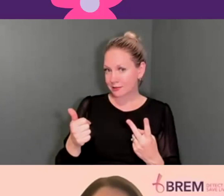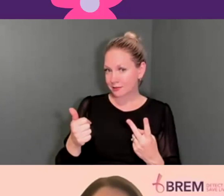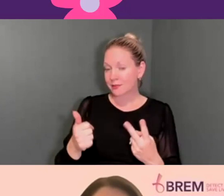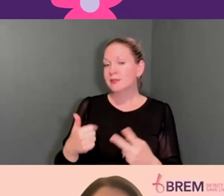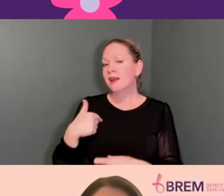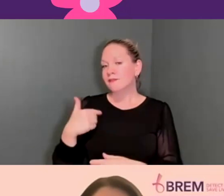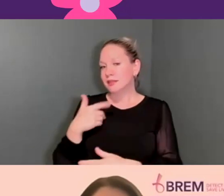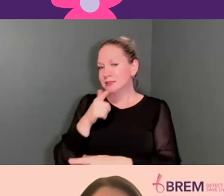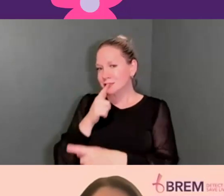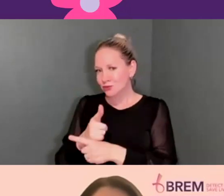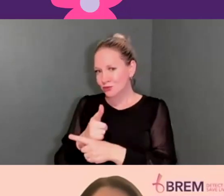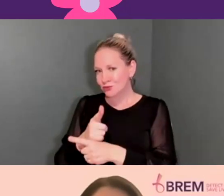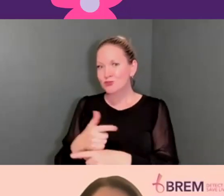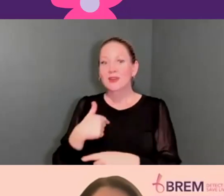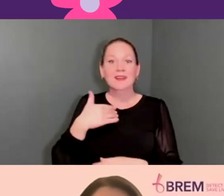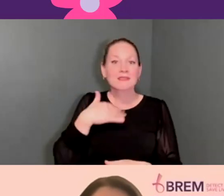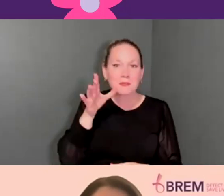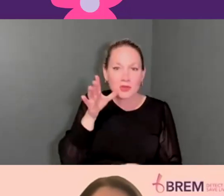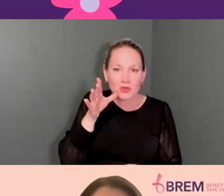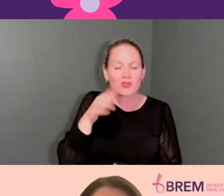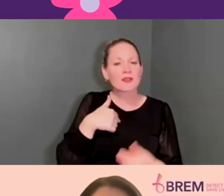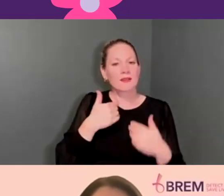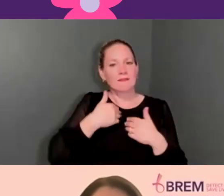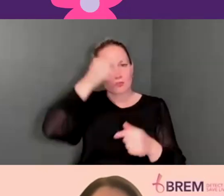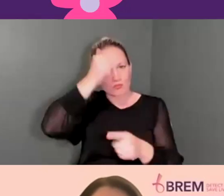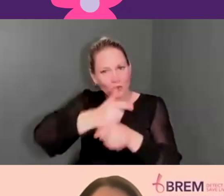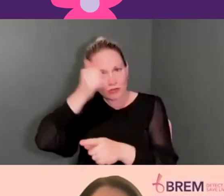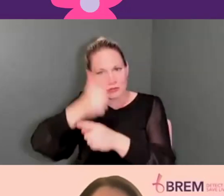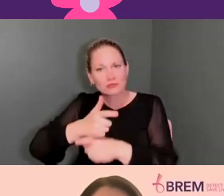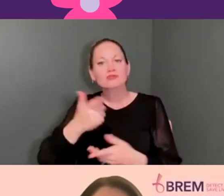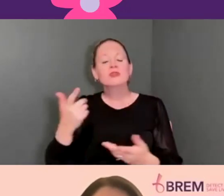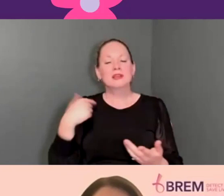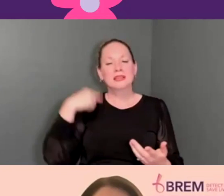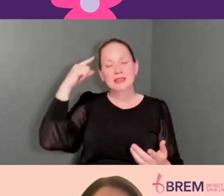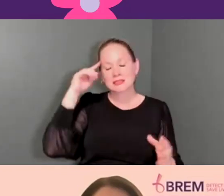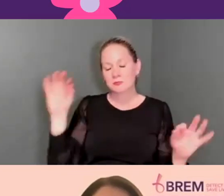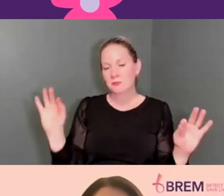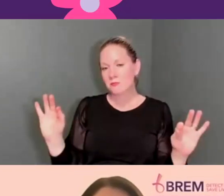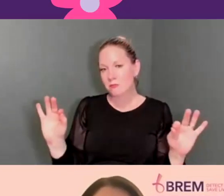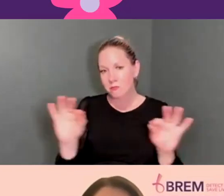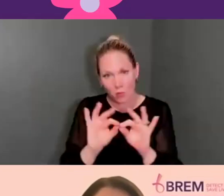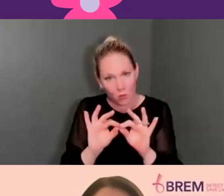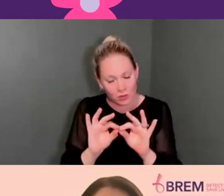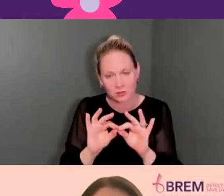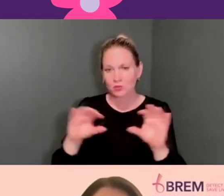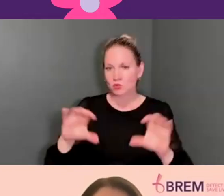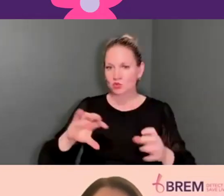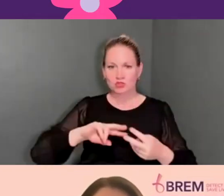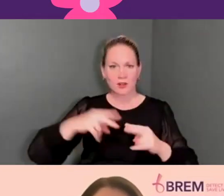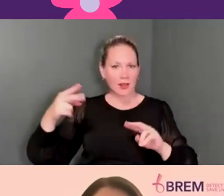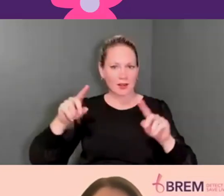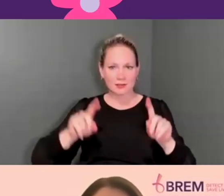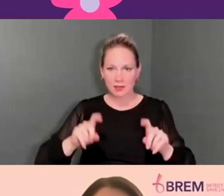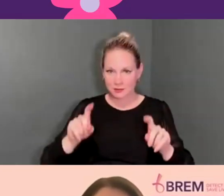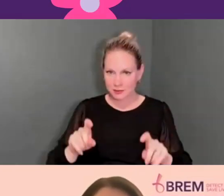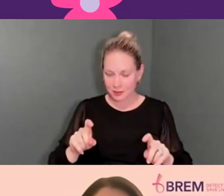sister, I have a mother, I have brothers. I think that it is really important and critical to do that genetic testing. But when I